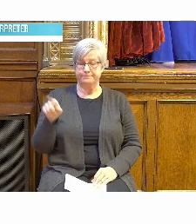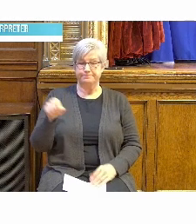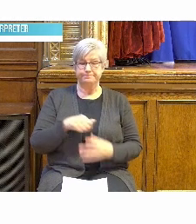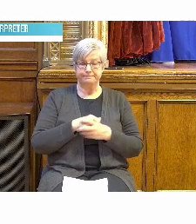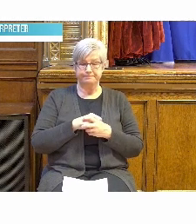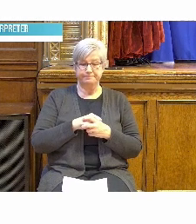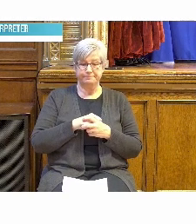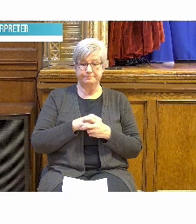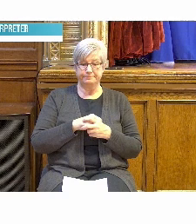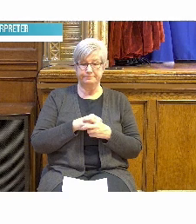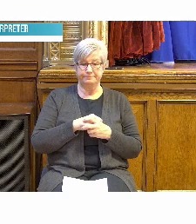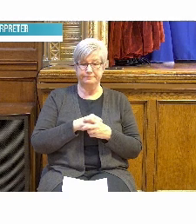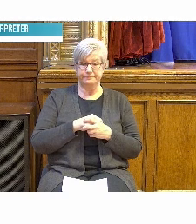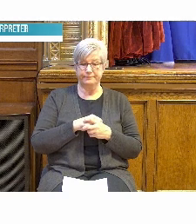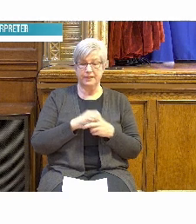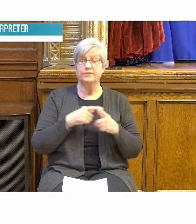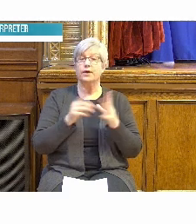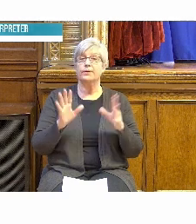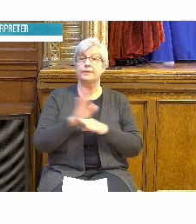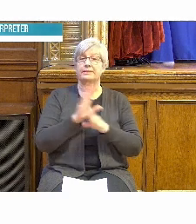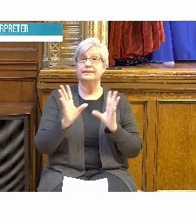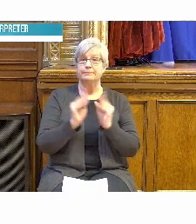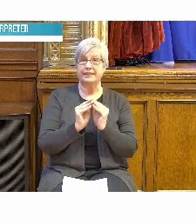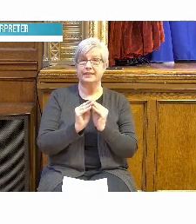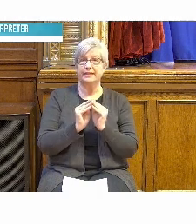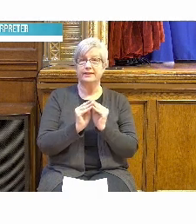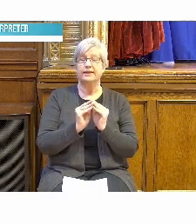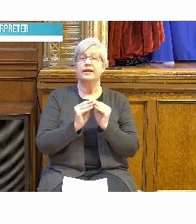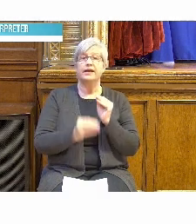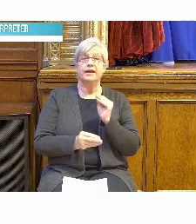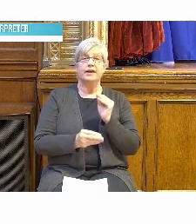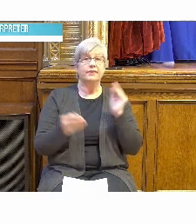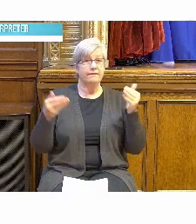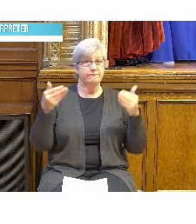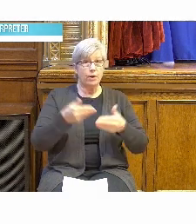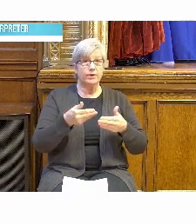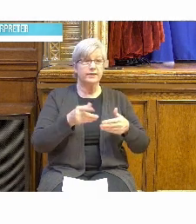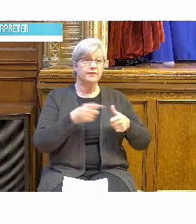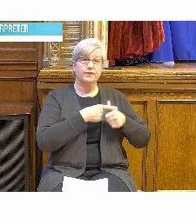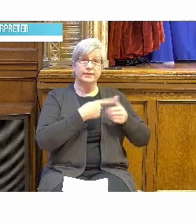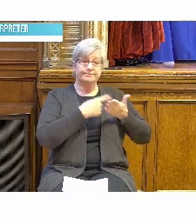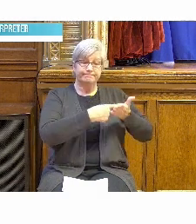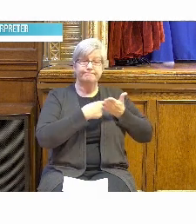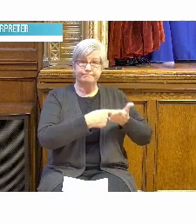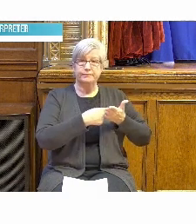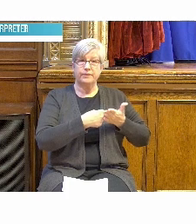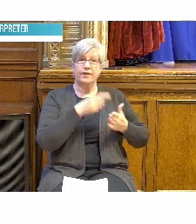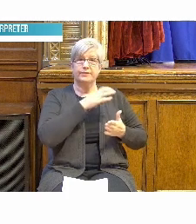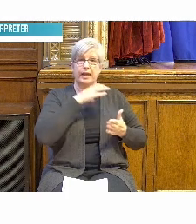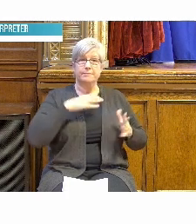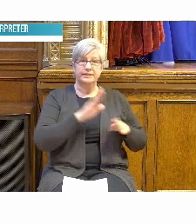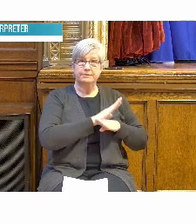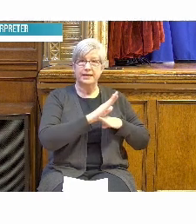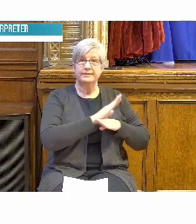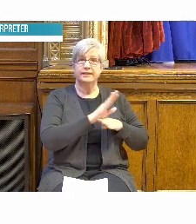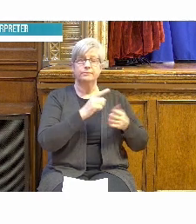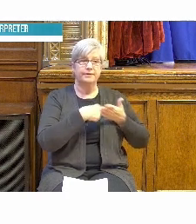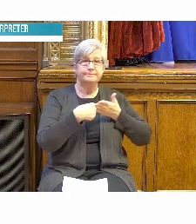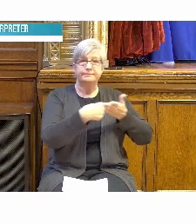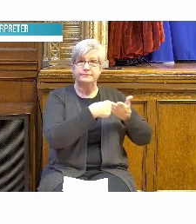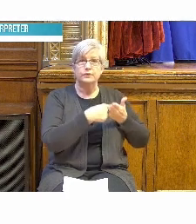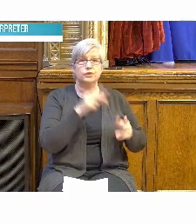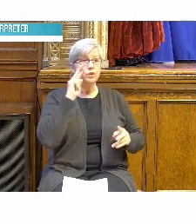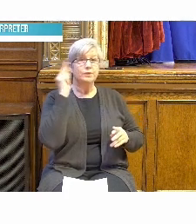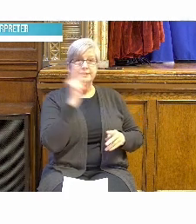York. So our business meeting, just so you know, the primary focus is to take care of our internal business of the commission. We'll have internal discussion, so you'll